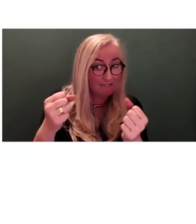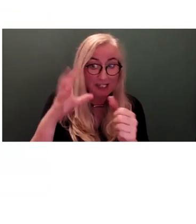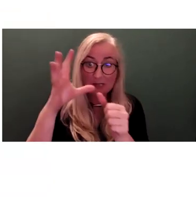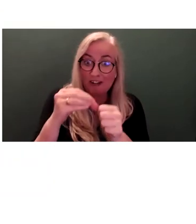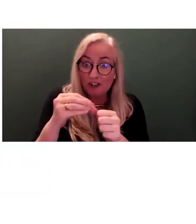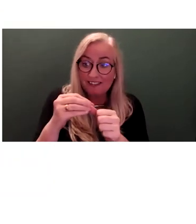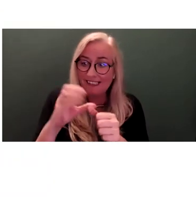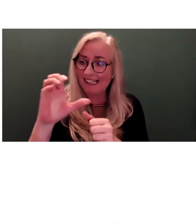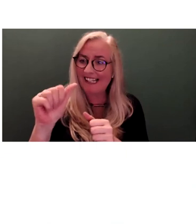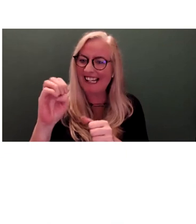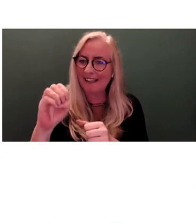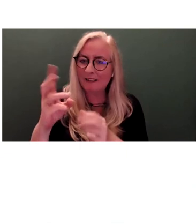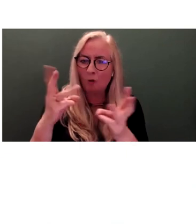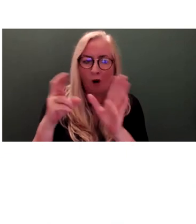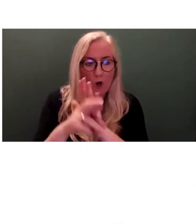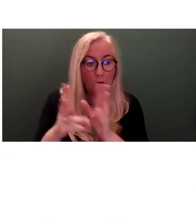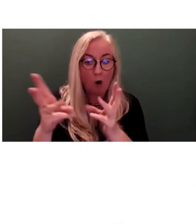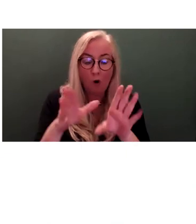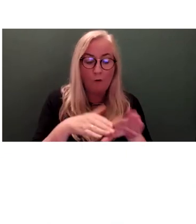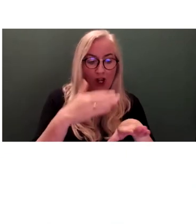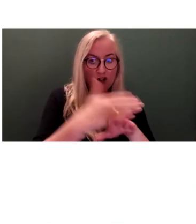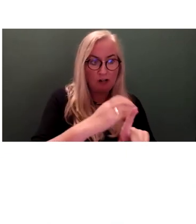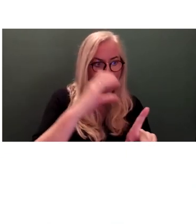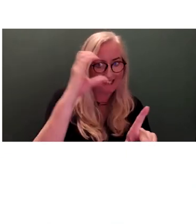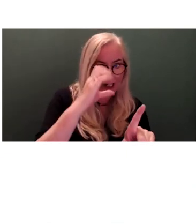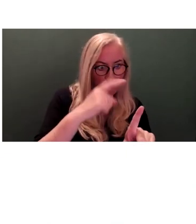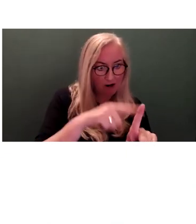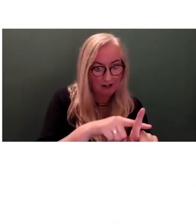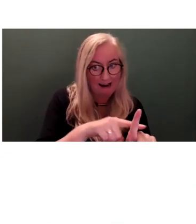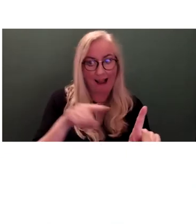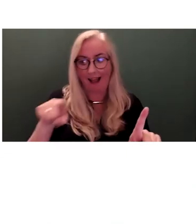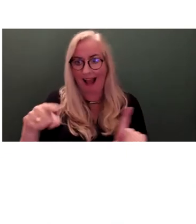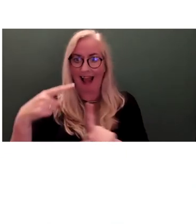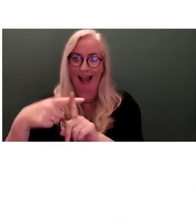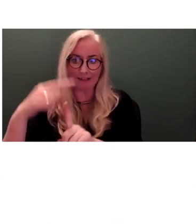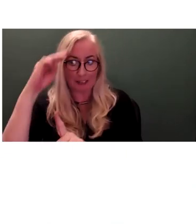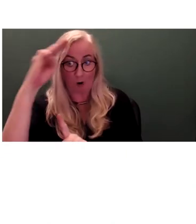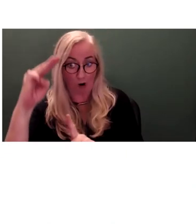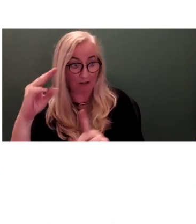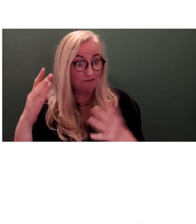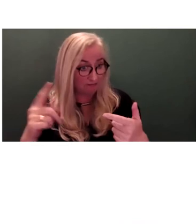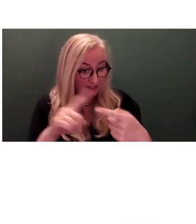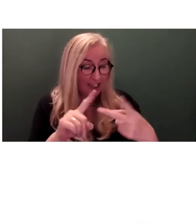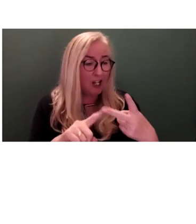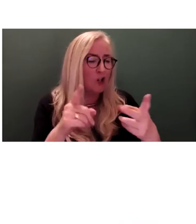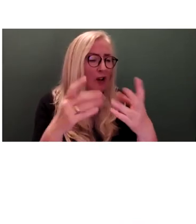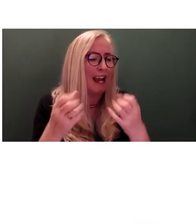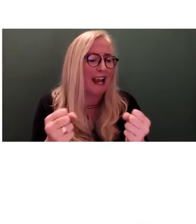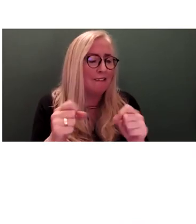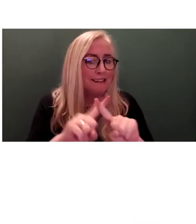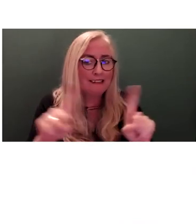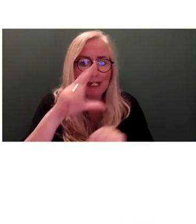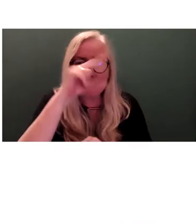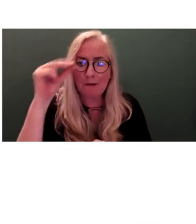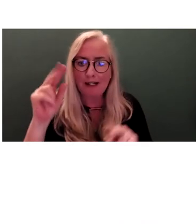caseworkers who are working with both the job seekers and with the employers. You have different examples